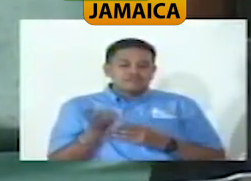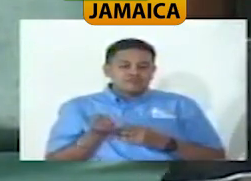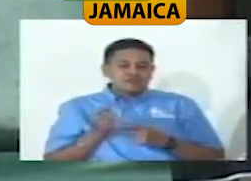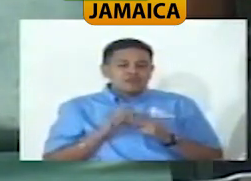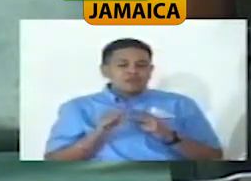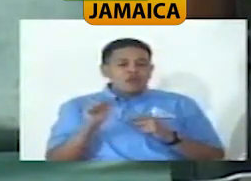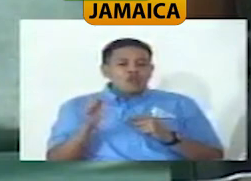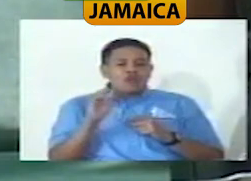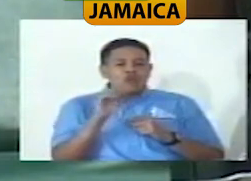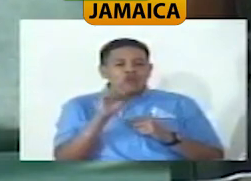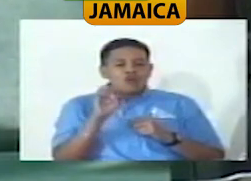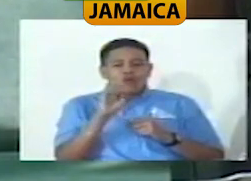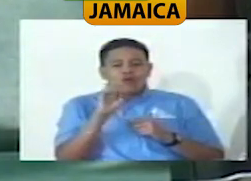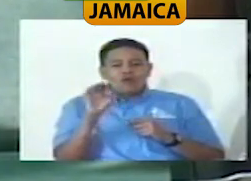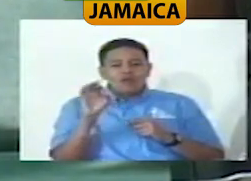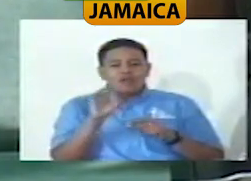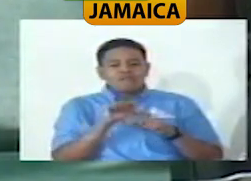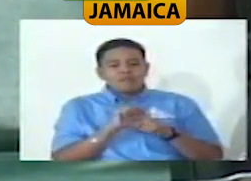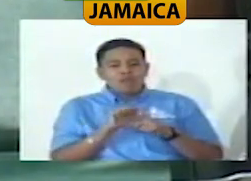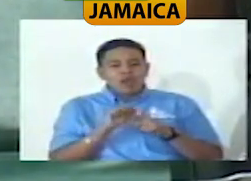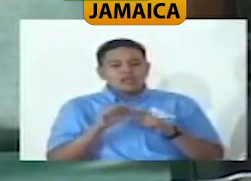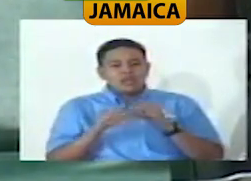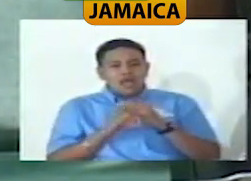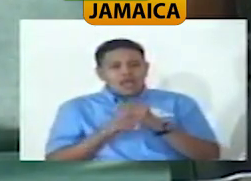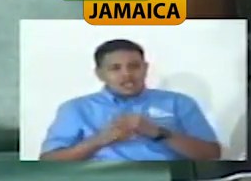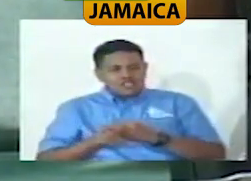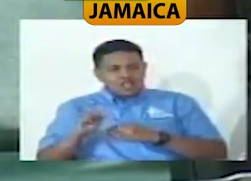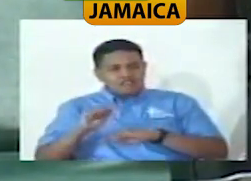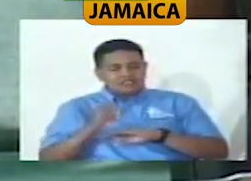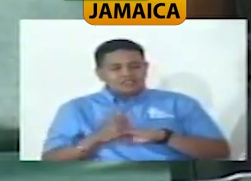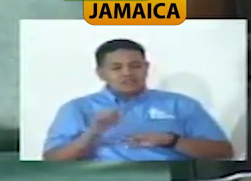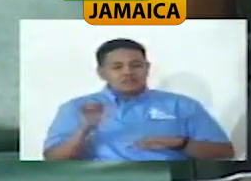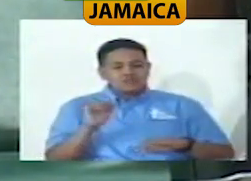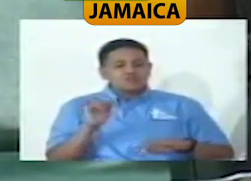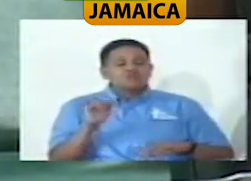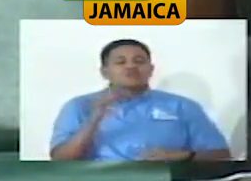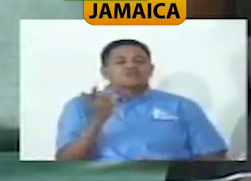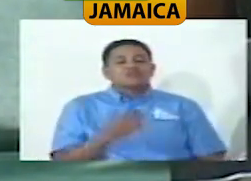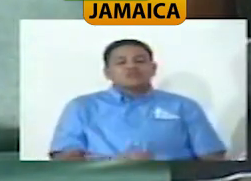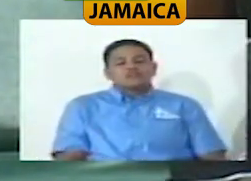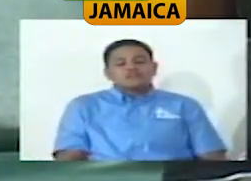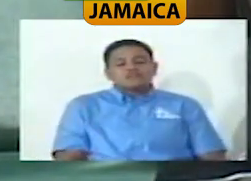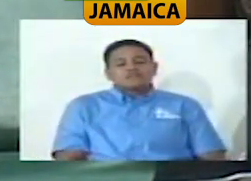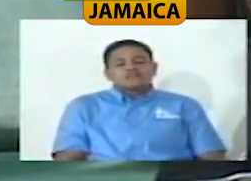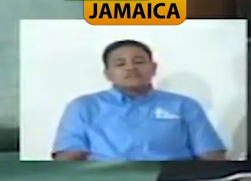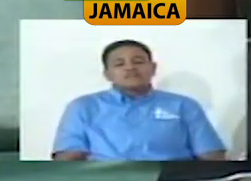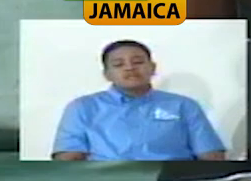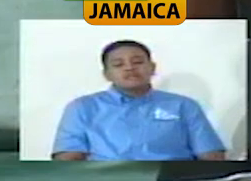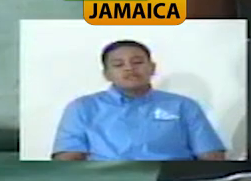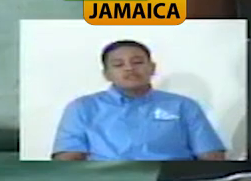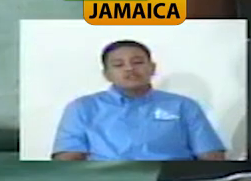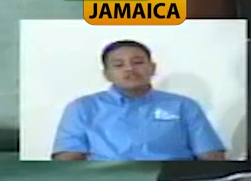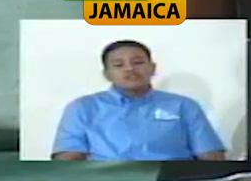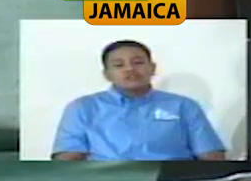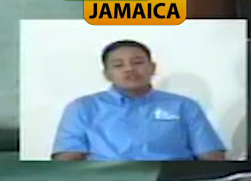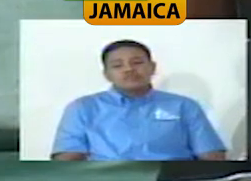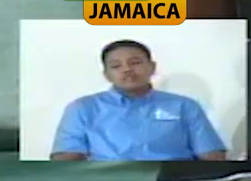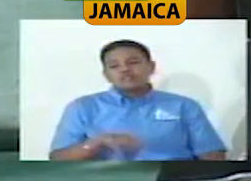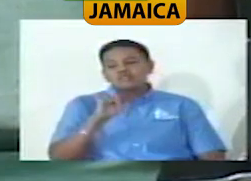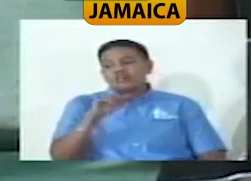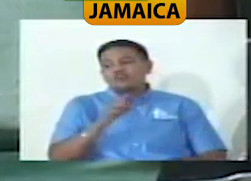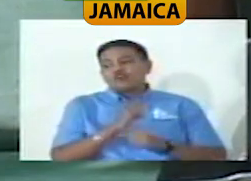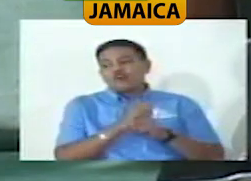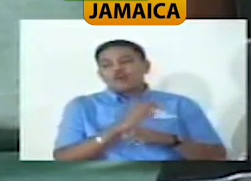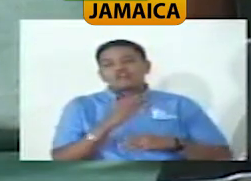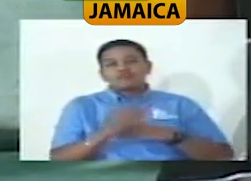codes of practice that had to be put in place as well. And that has held up the